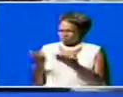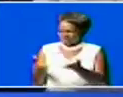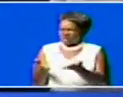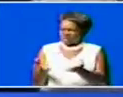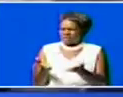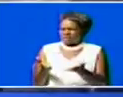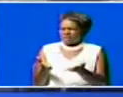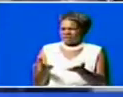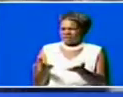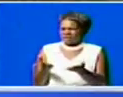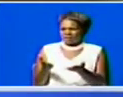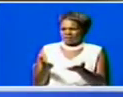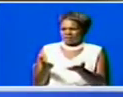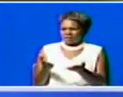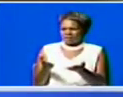in here.